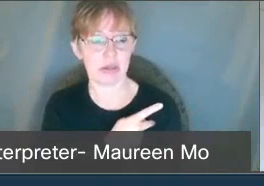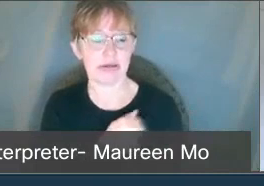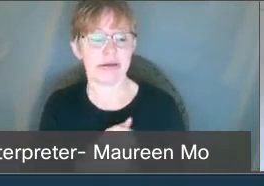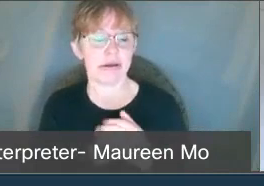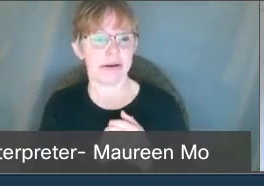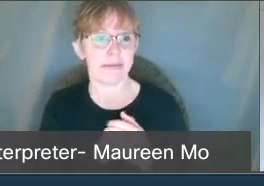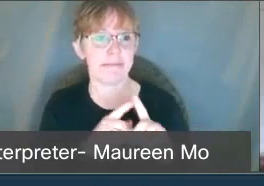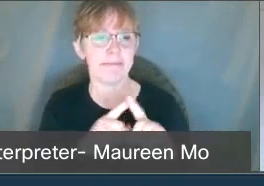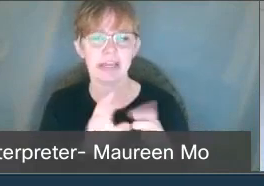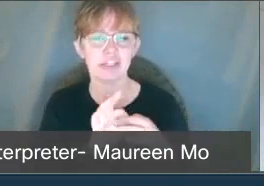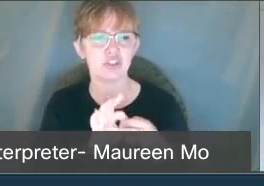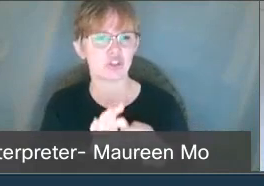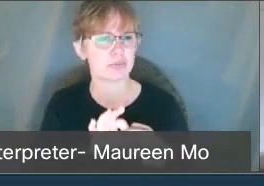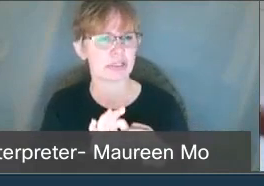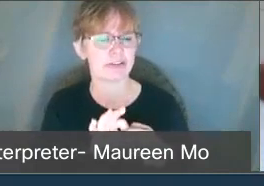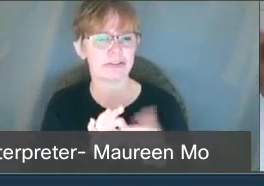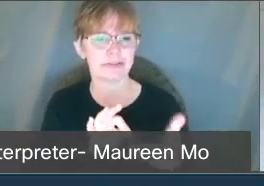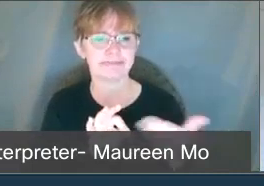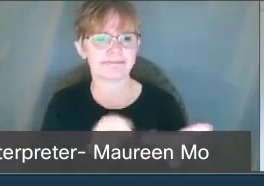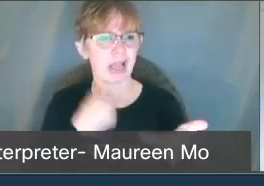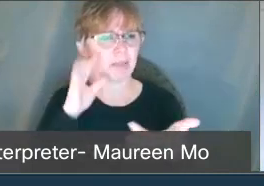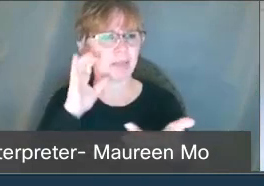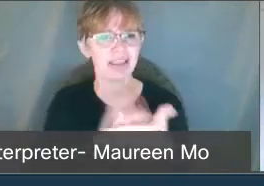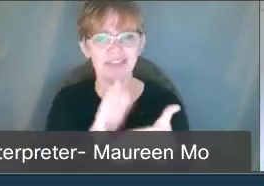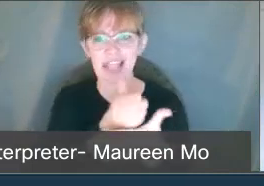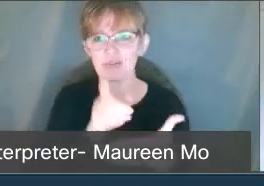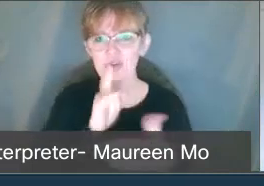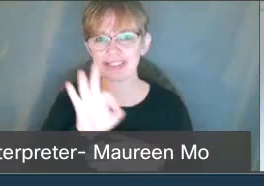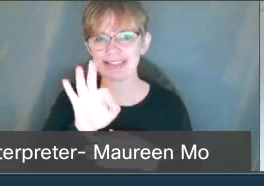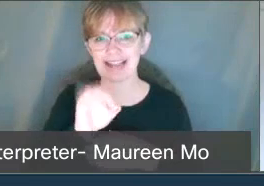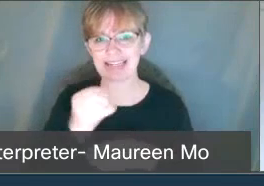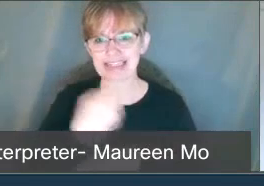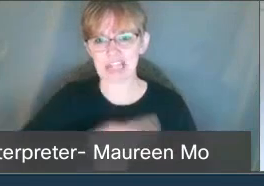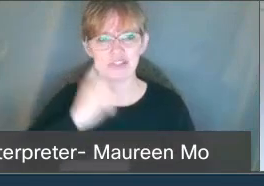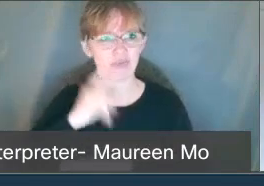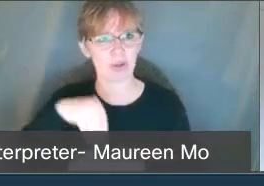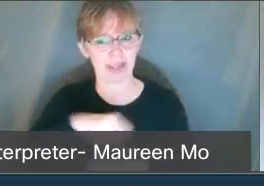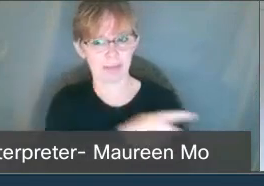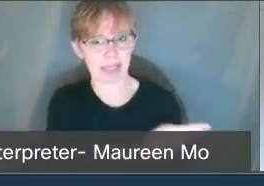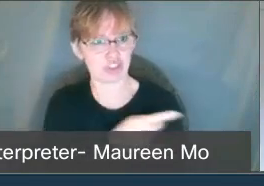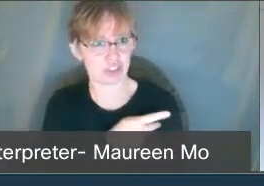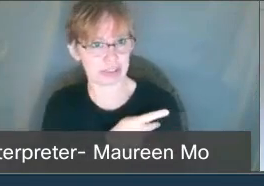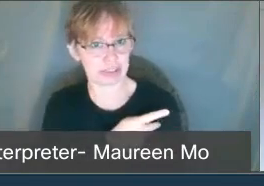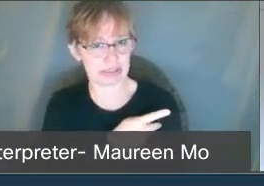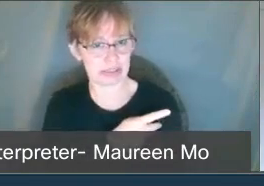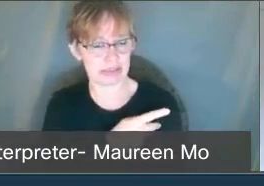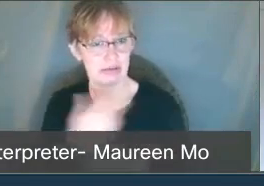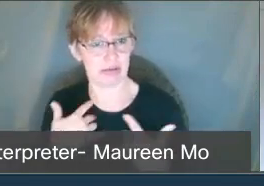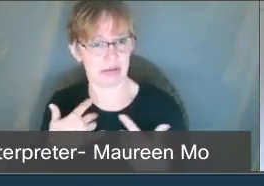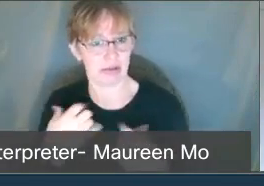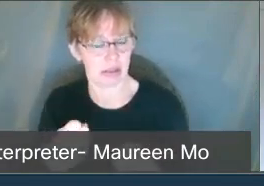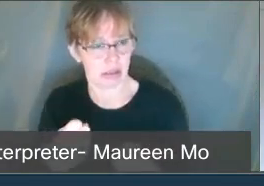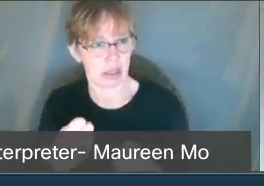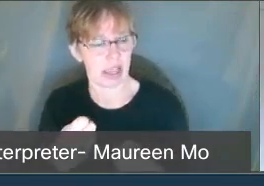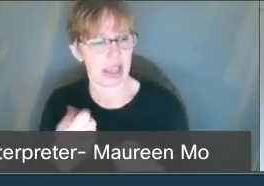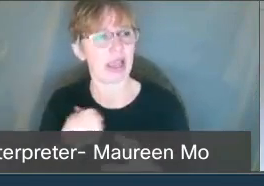But in terms of, I believe the average is 90 days for inpatient. And I don't know that I've seen